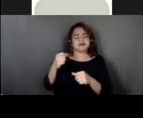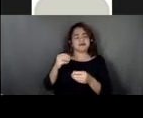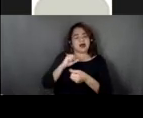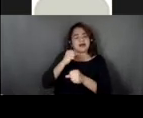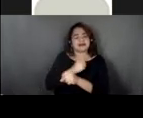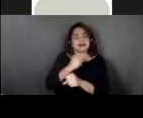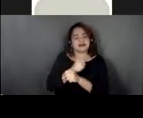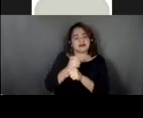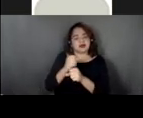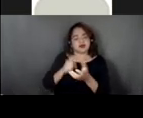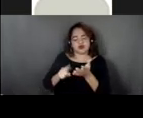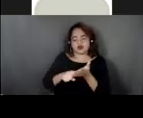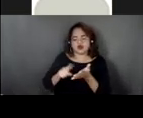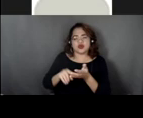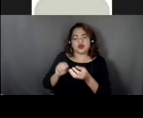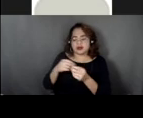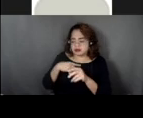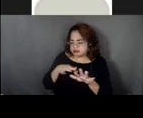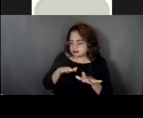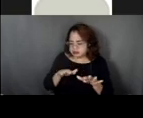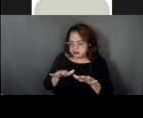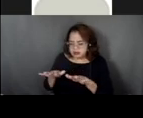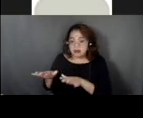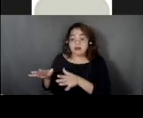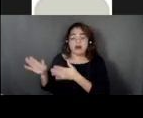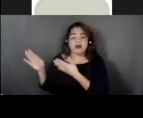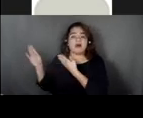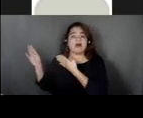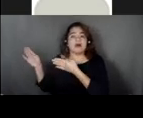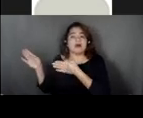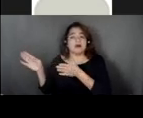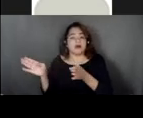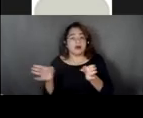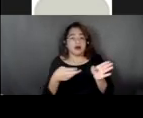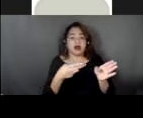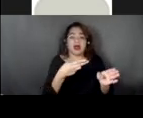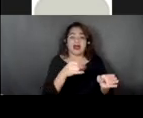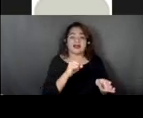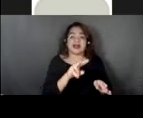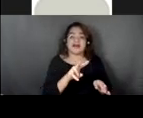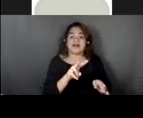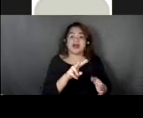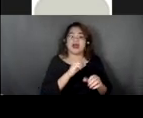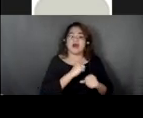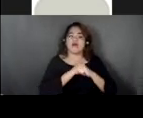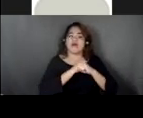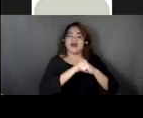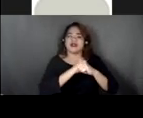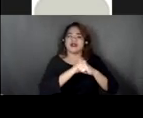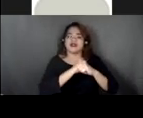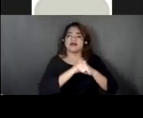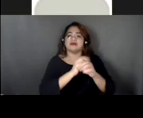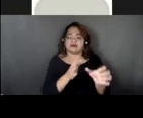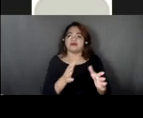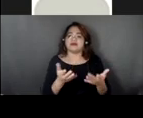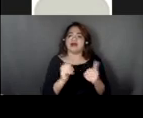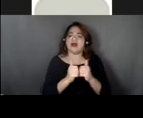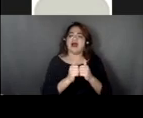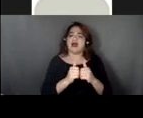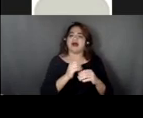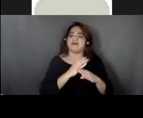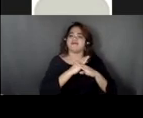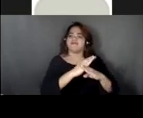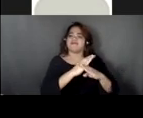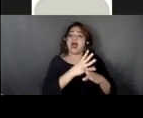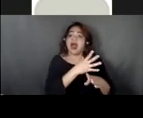much of this care has moved towards HIV prevention and then sort of how do we manage optimizing someone's